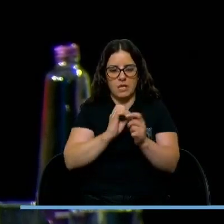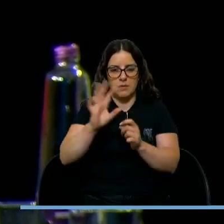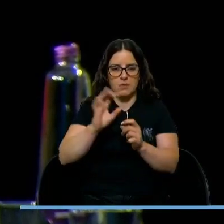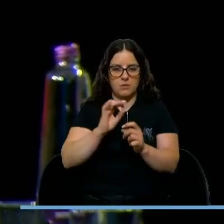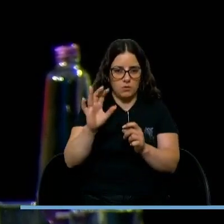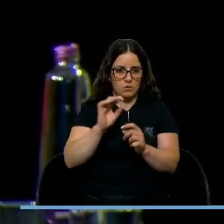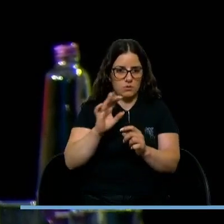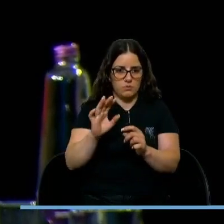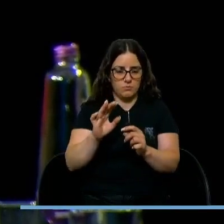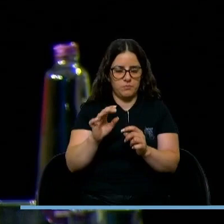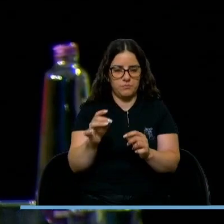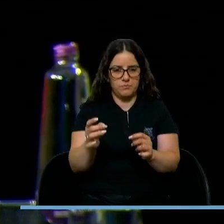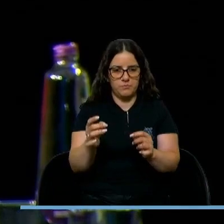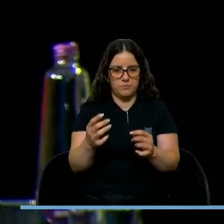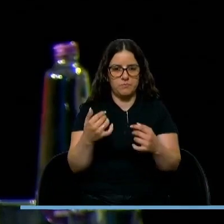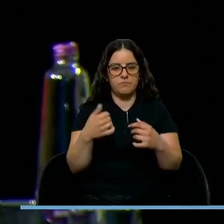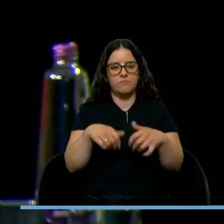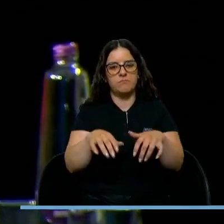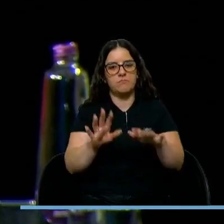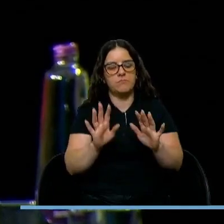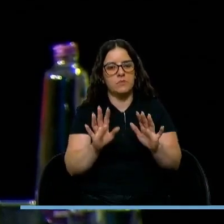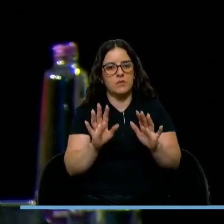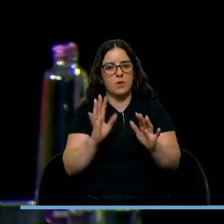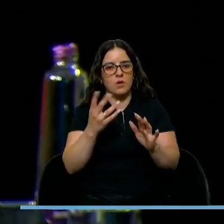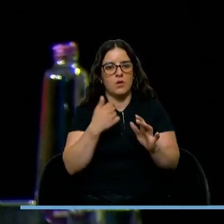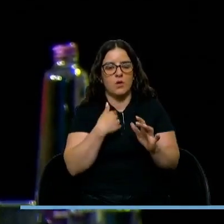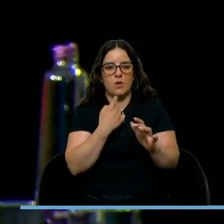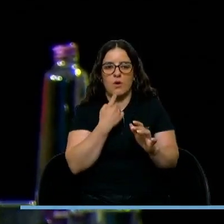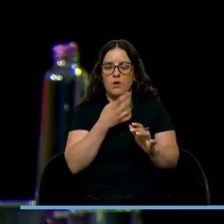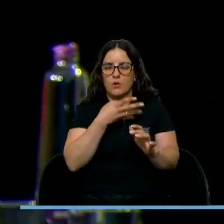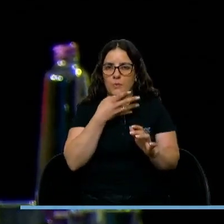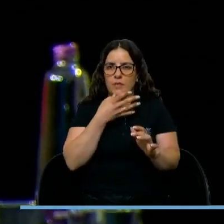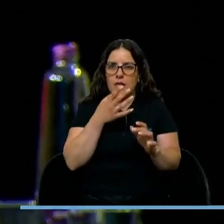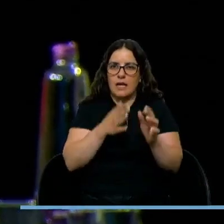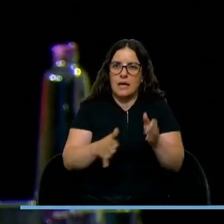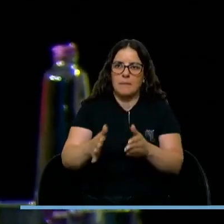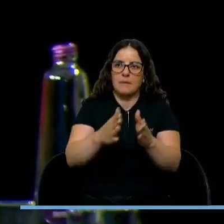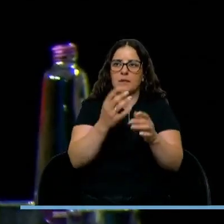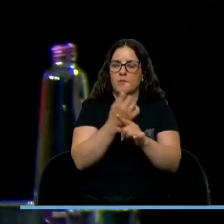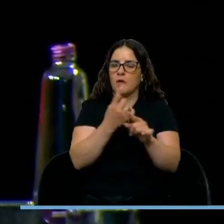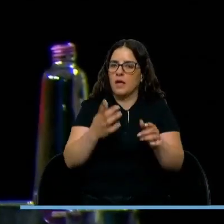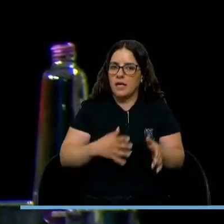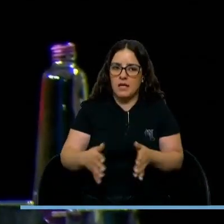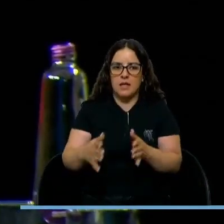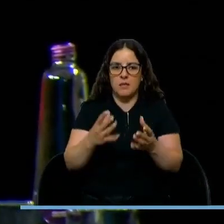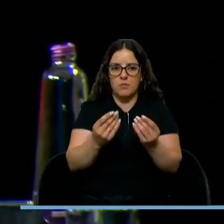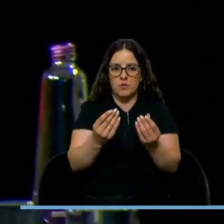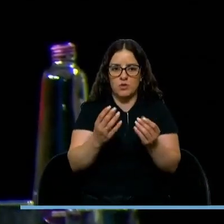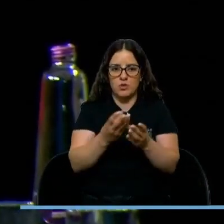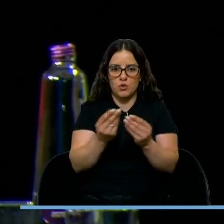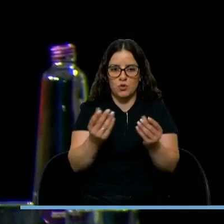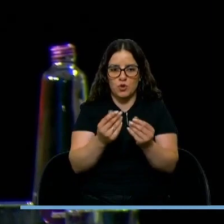35% reduction of emissions. But when I say this is a pass,